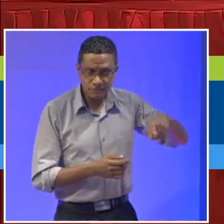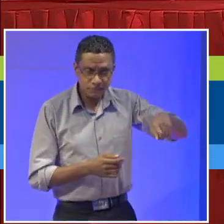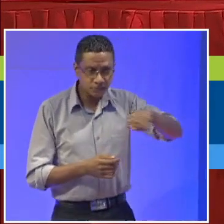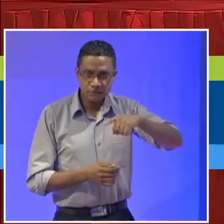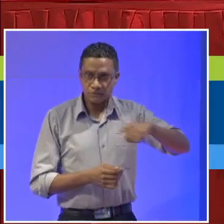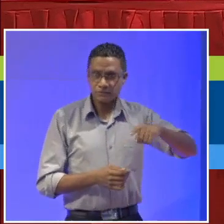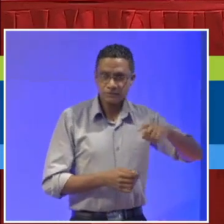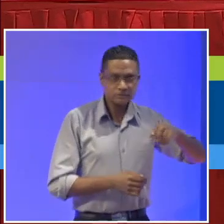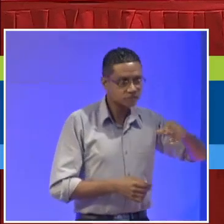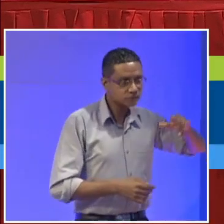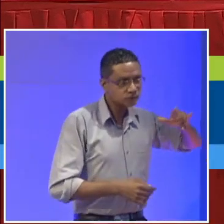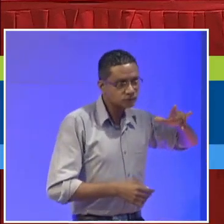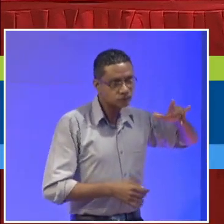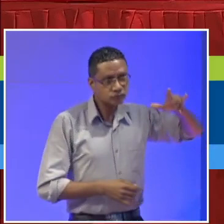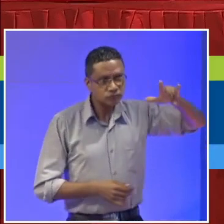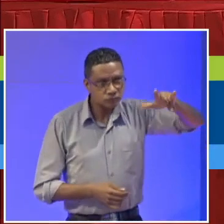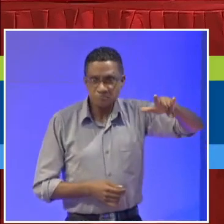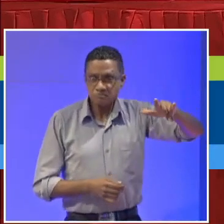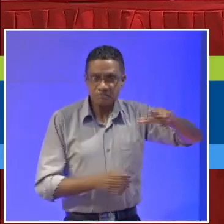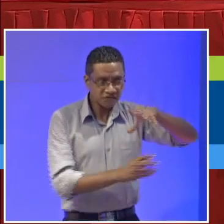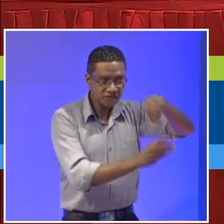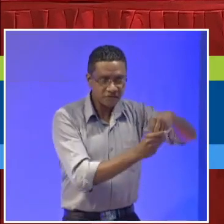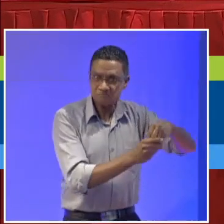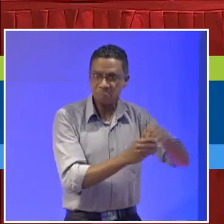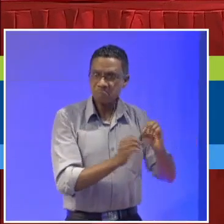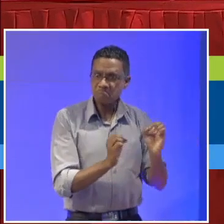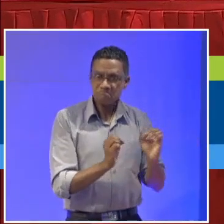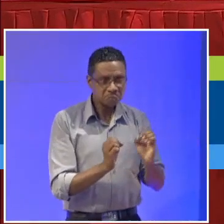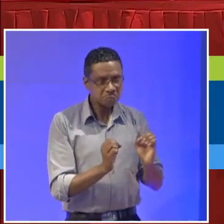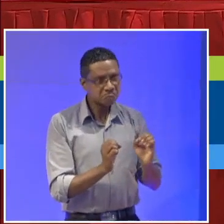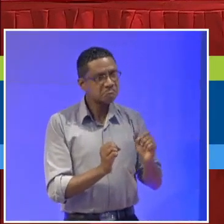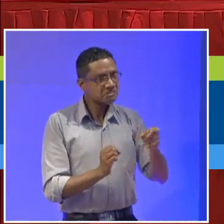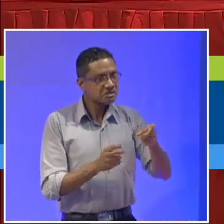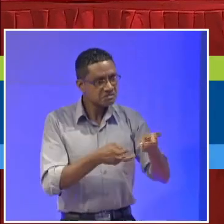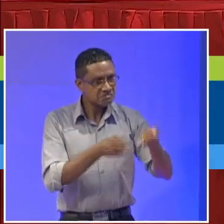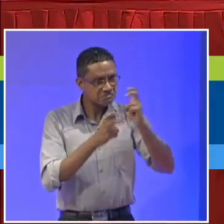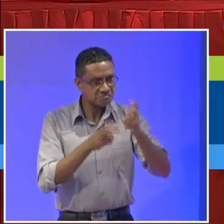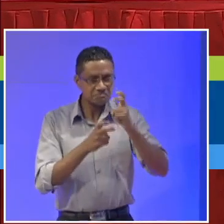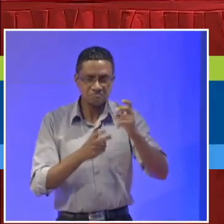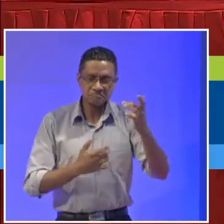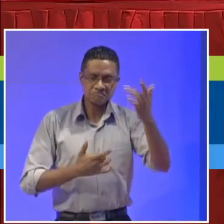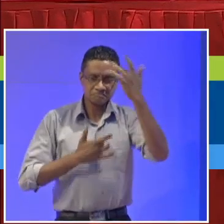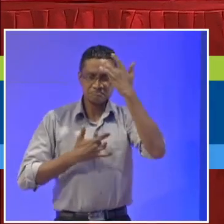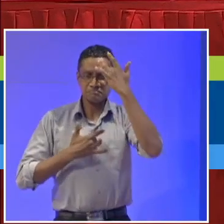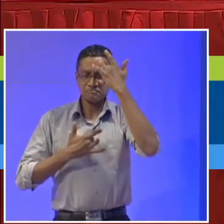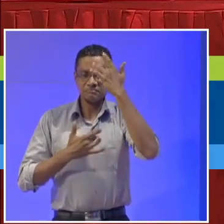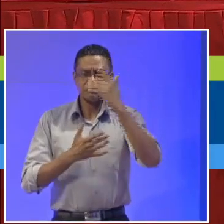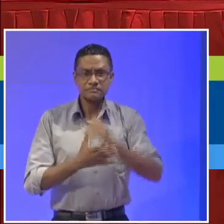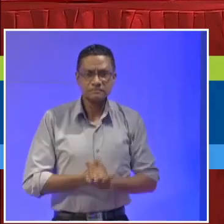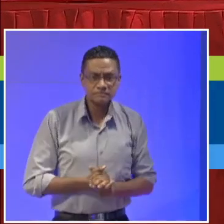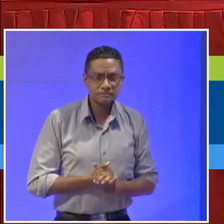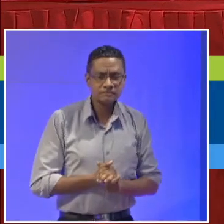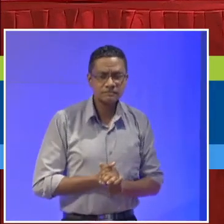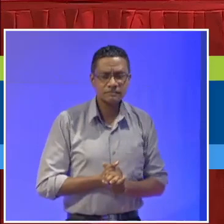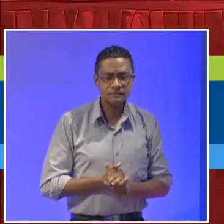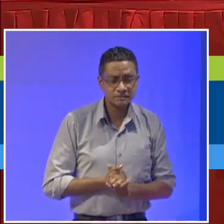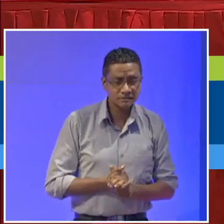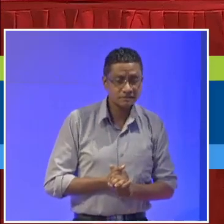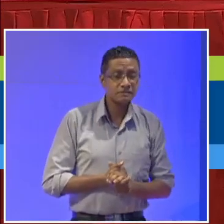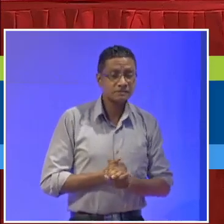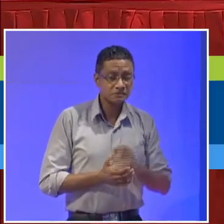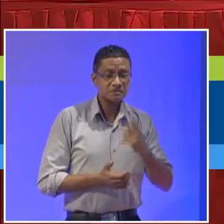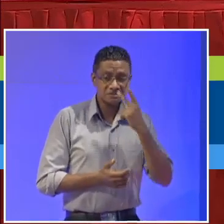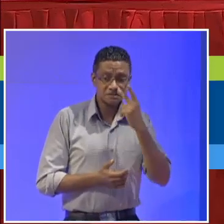or a connection with someone who had traveled. So in this last batch of 6, we've seen that 4 of the individuals who had